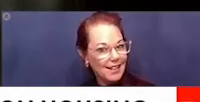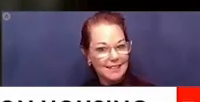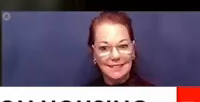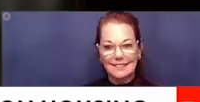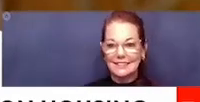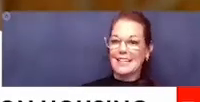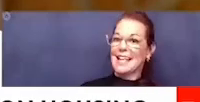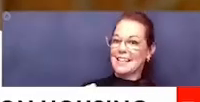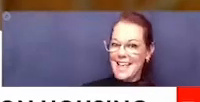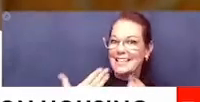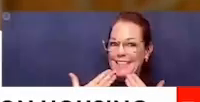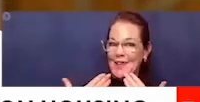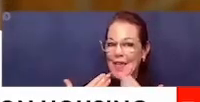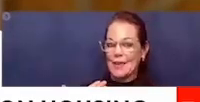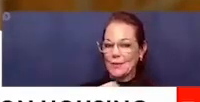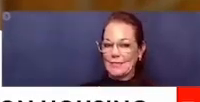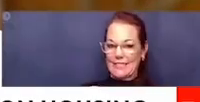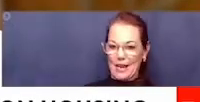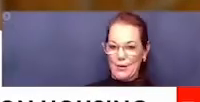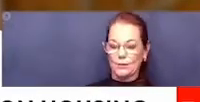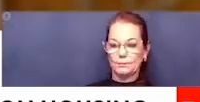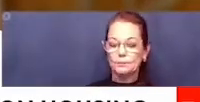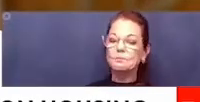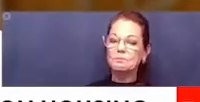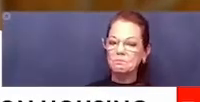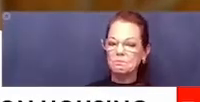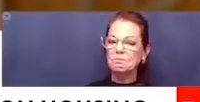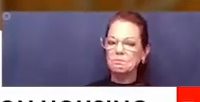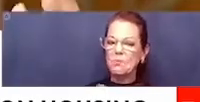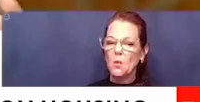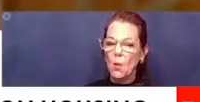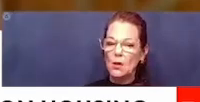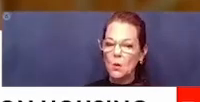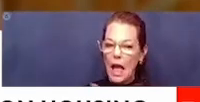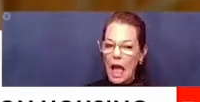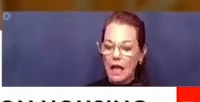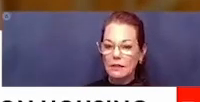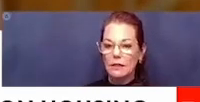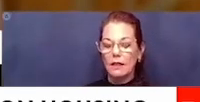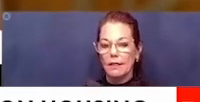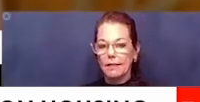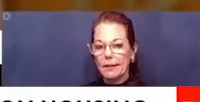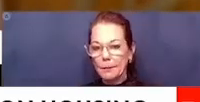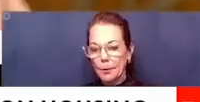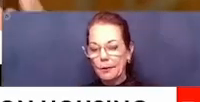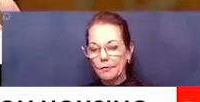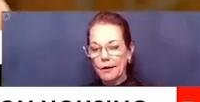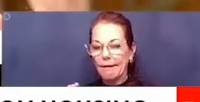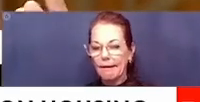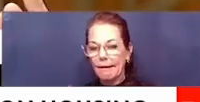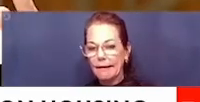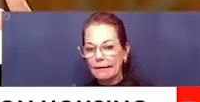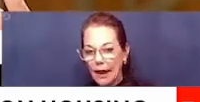Thank you so much, Senator. I just want to add the importance of both a carrots and sticks approach to the